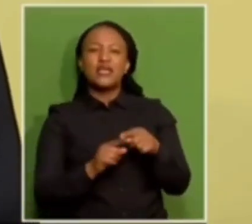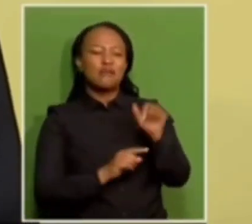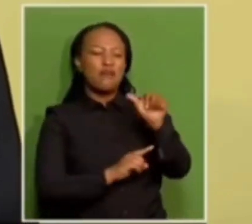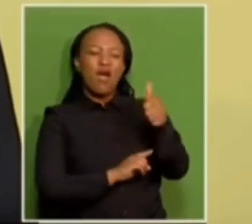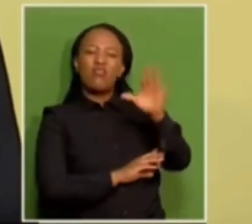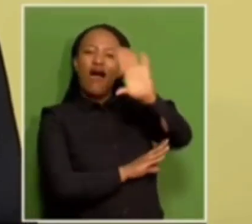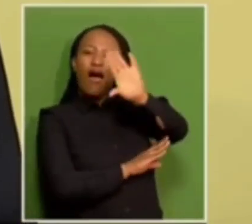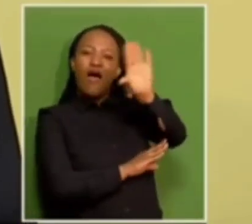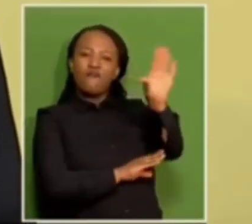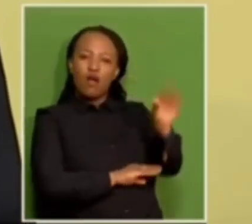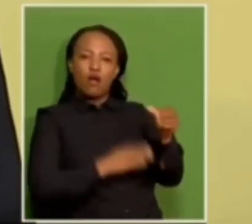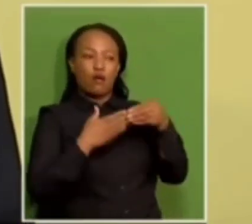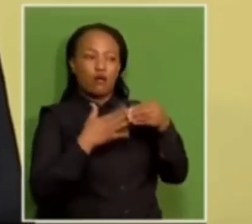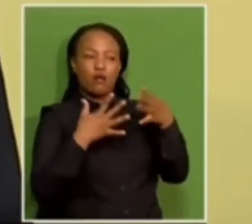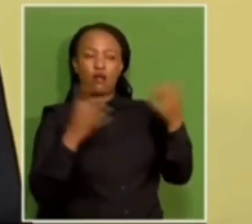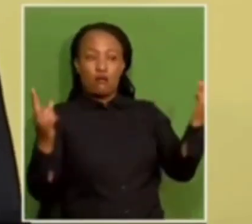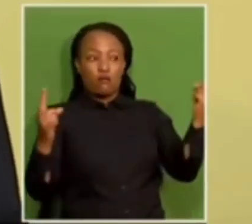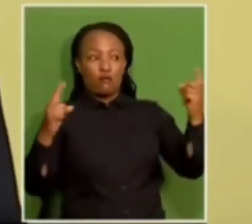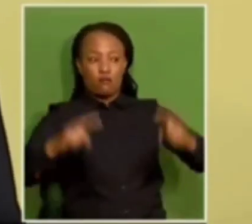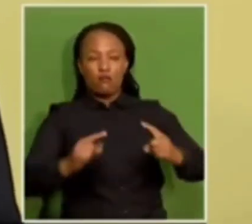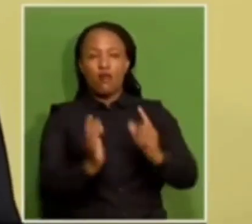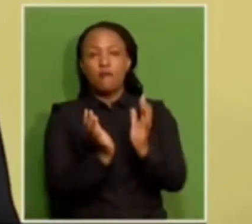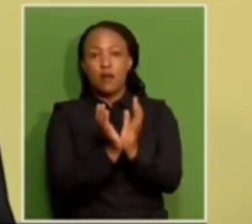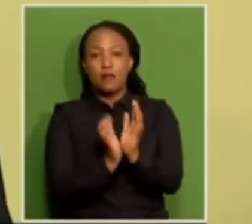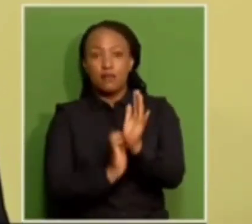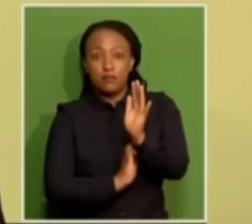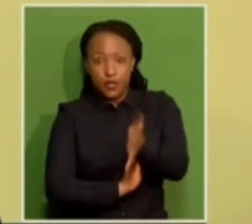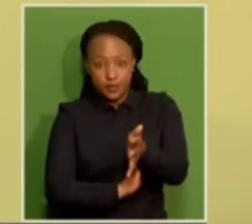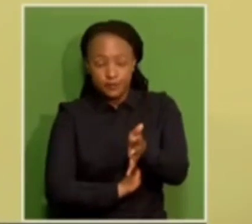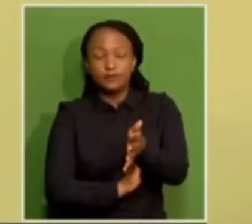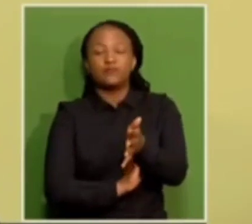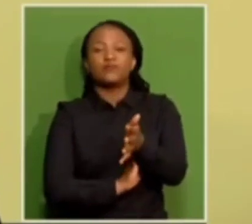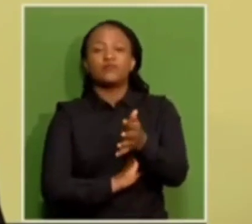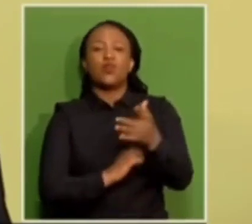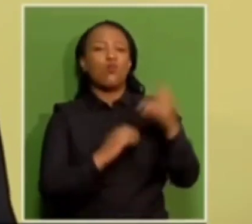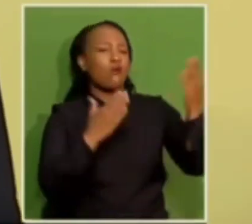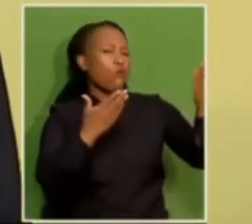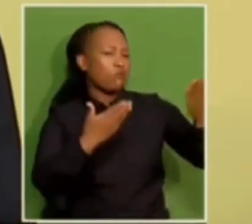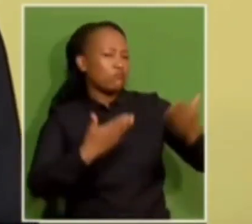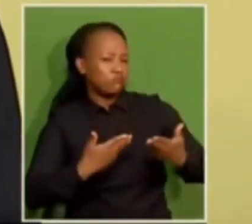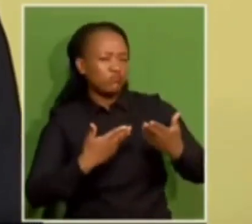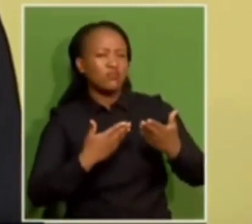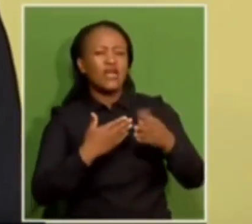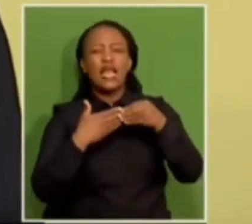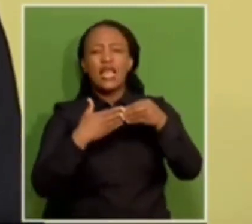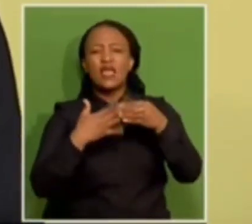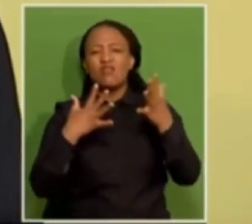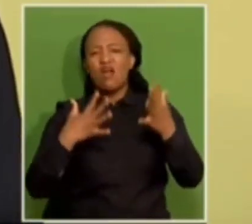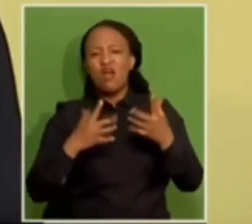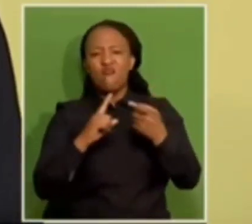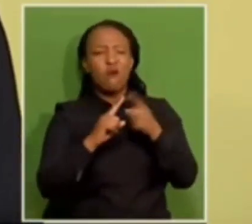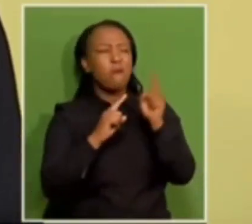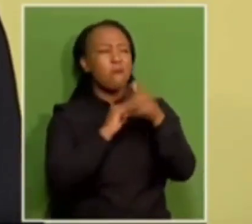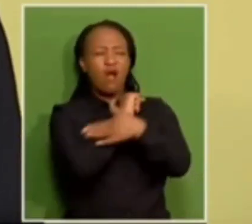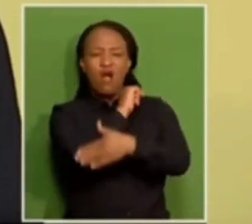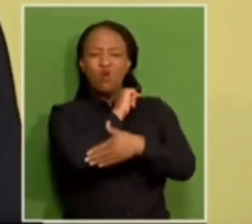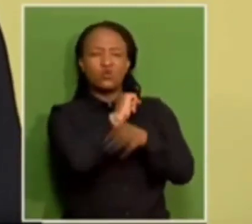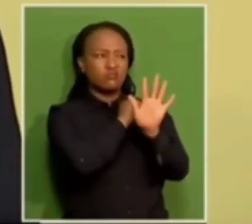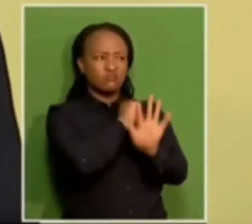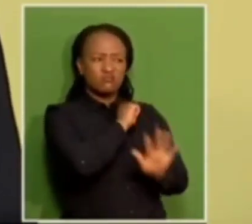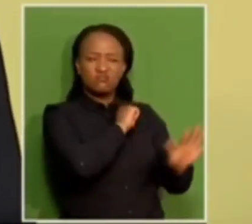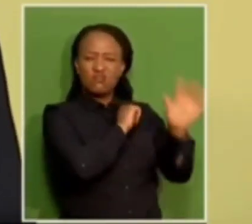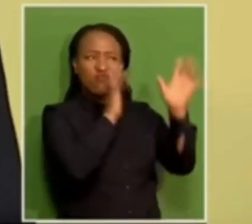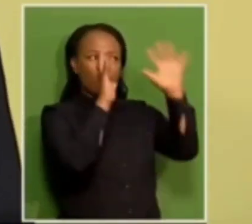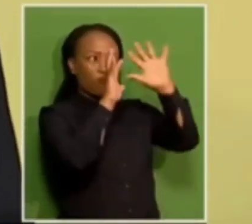in addition to other African leaders in attendance we will also be welcoming leaders from several countries